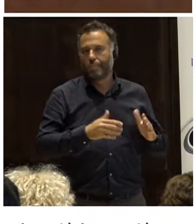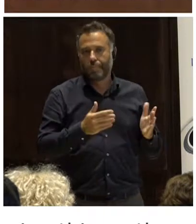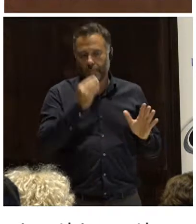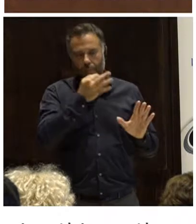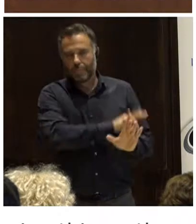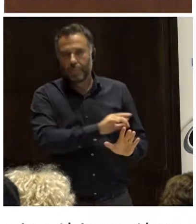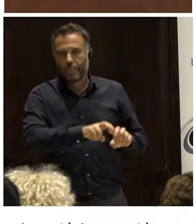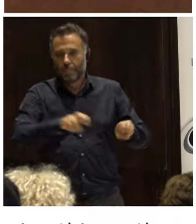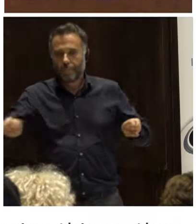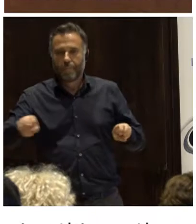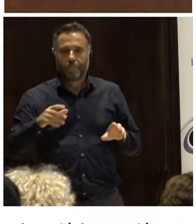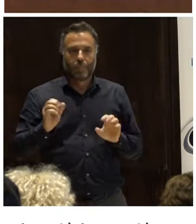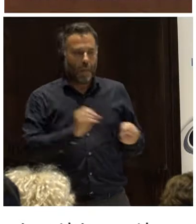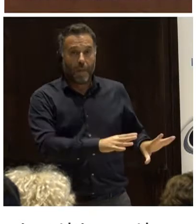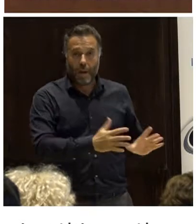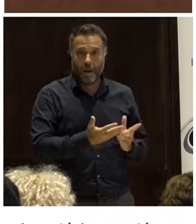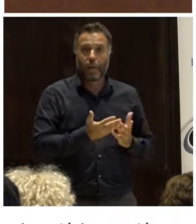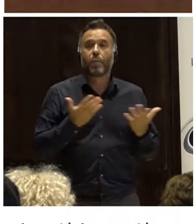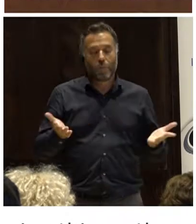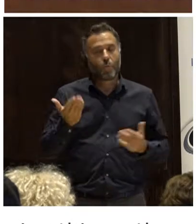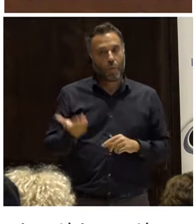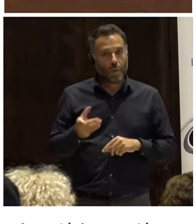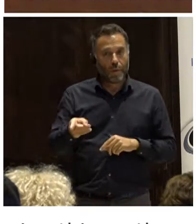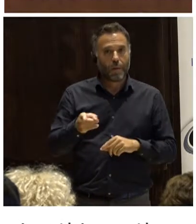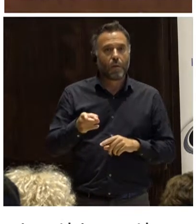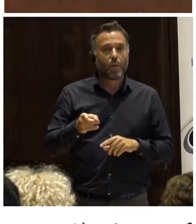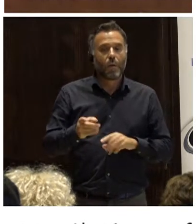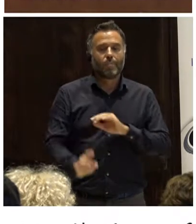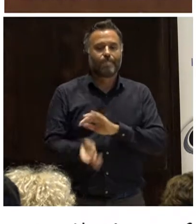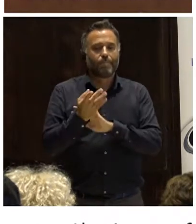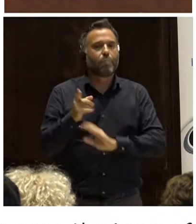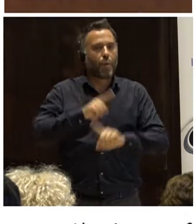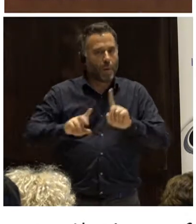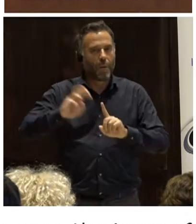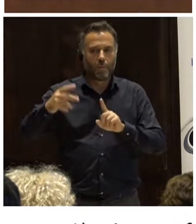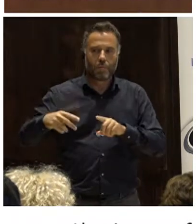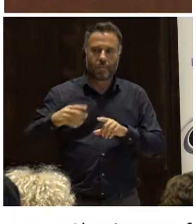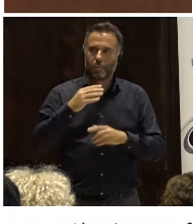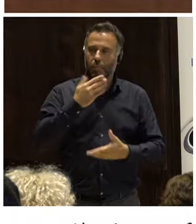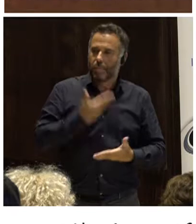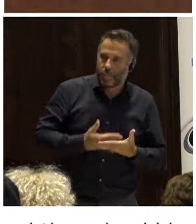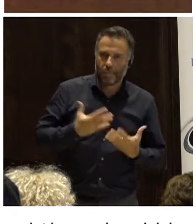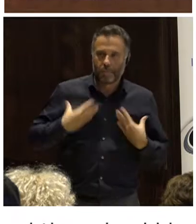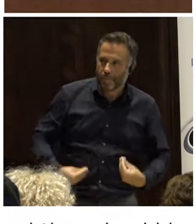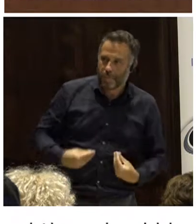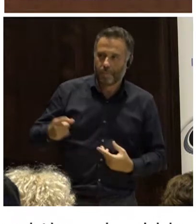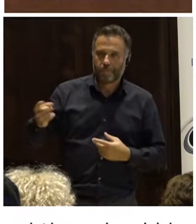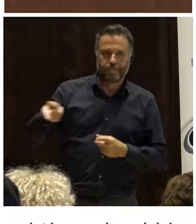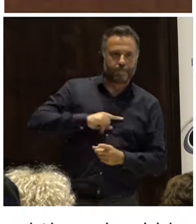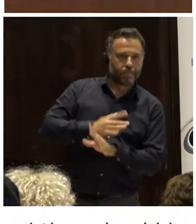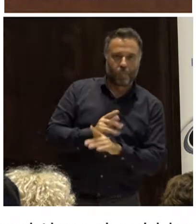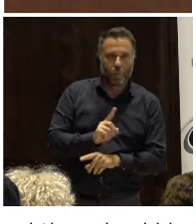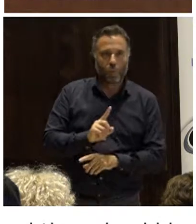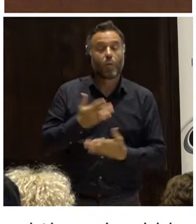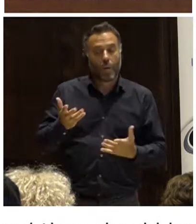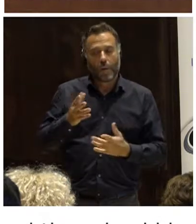other issues come, and they should be solved also by technology. So how it is affected.